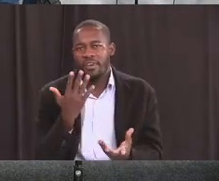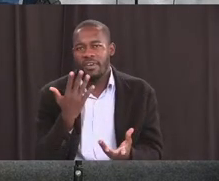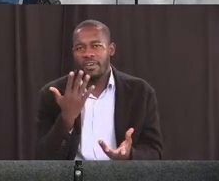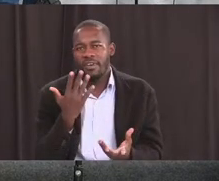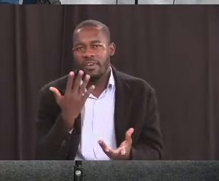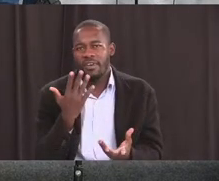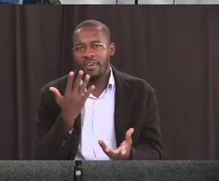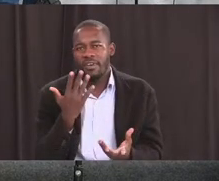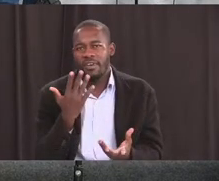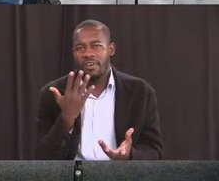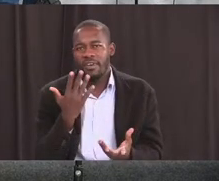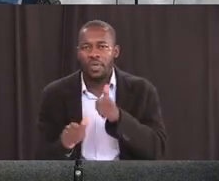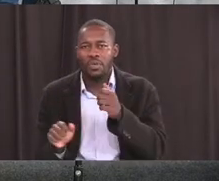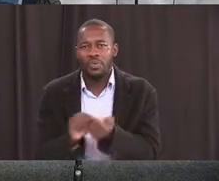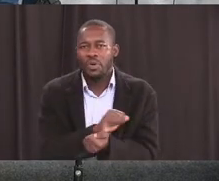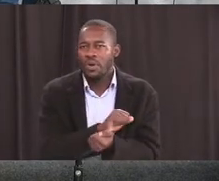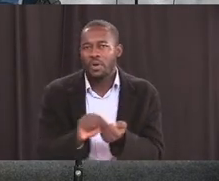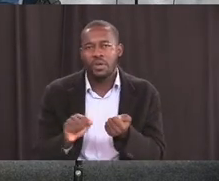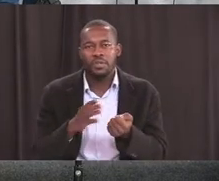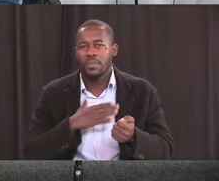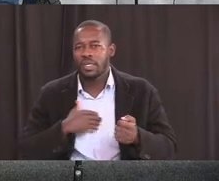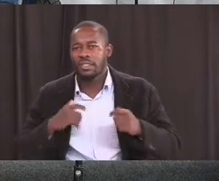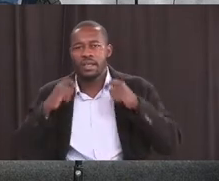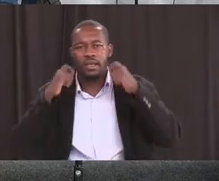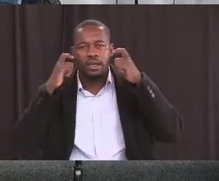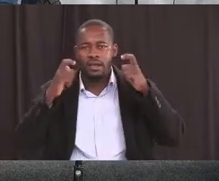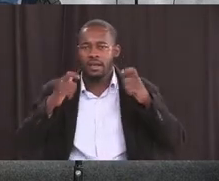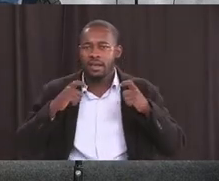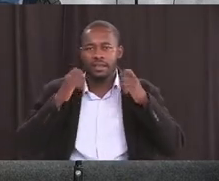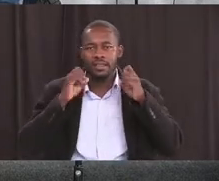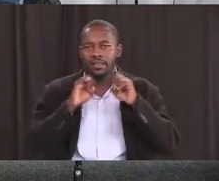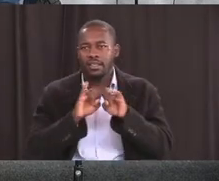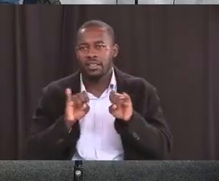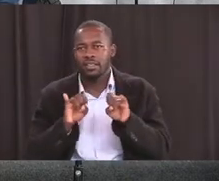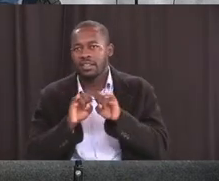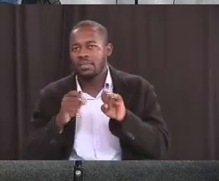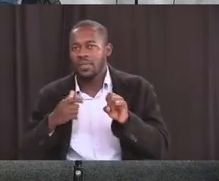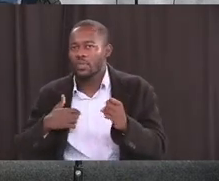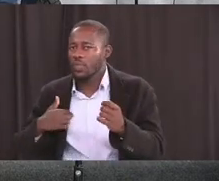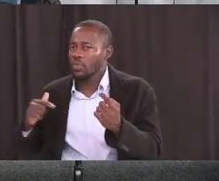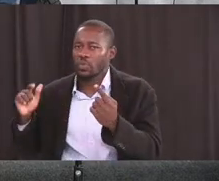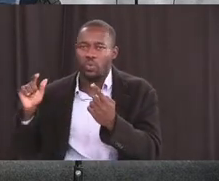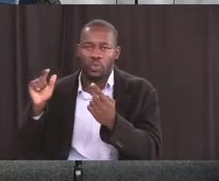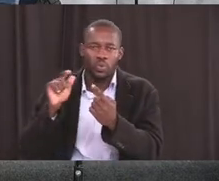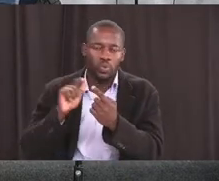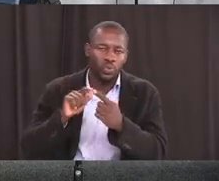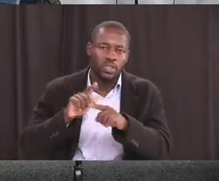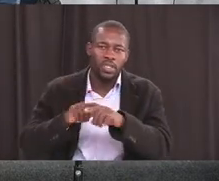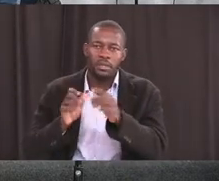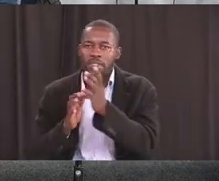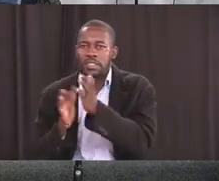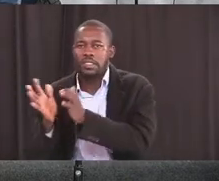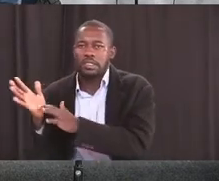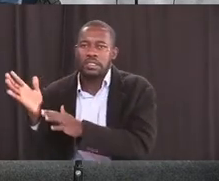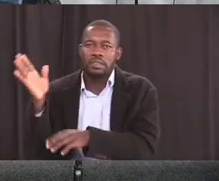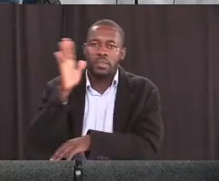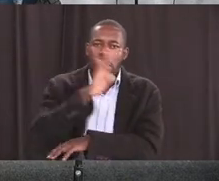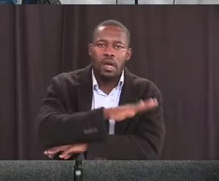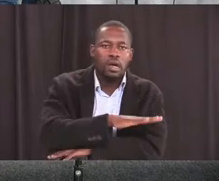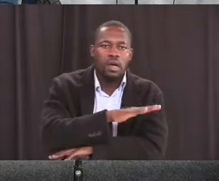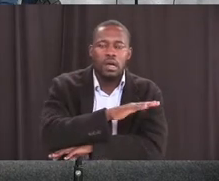ever pluck me from his hand till he returns or calls